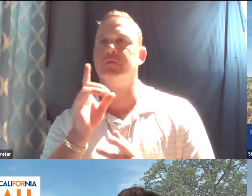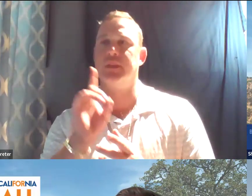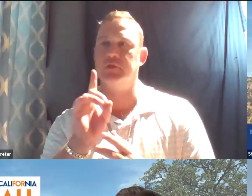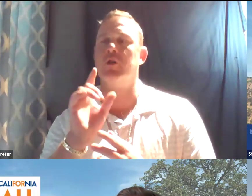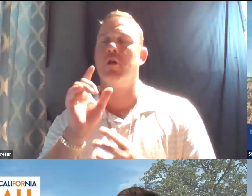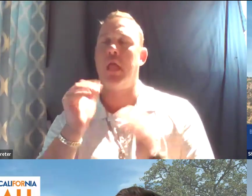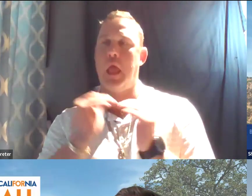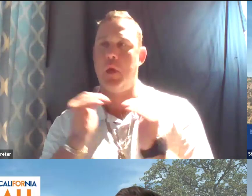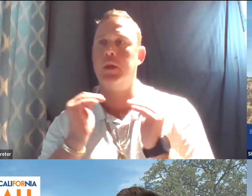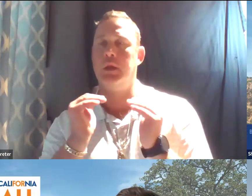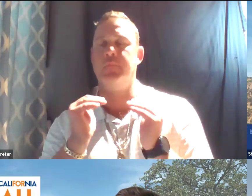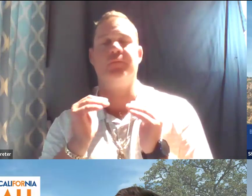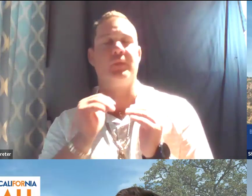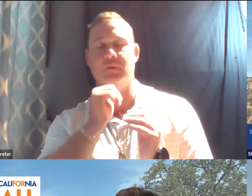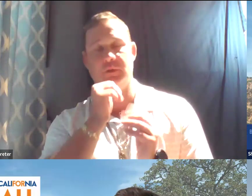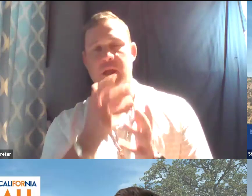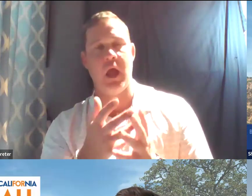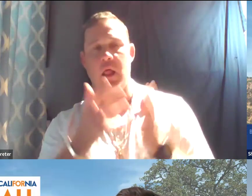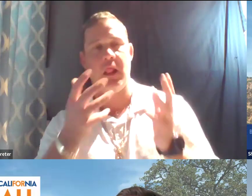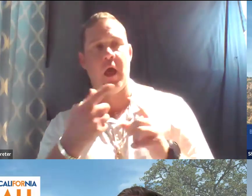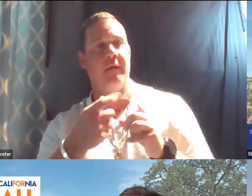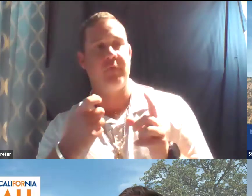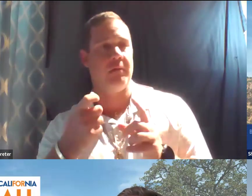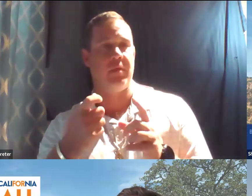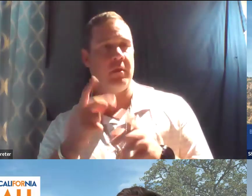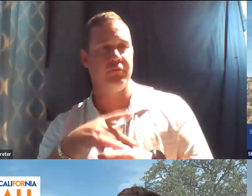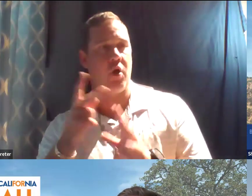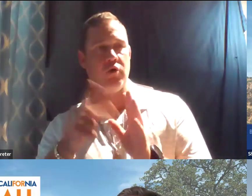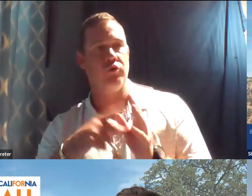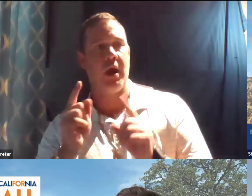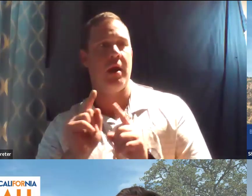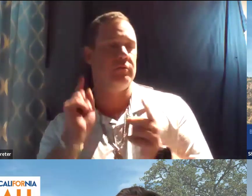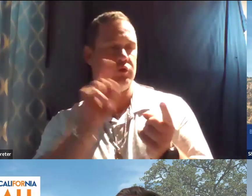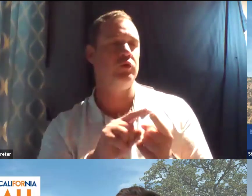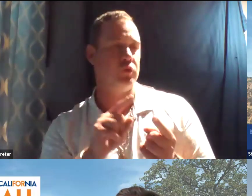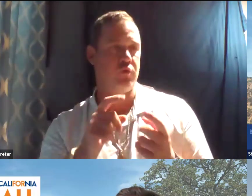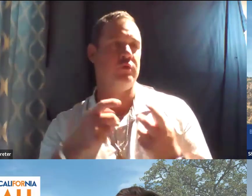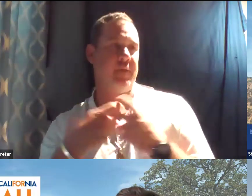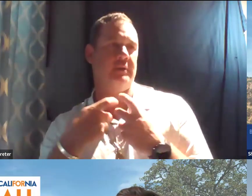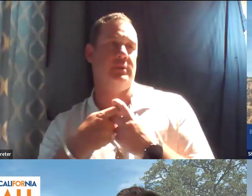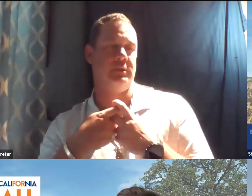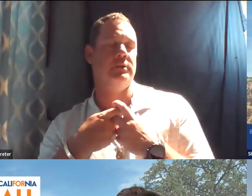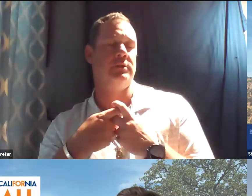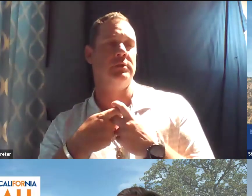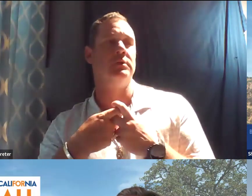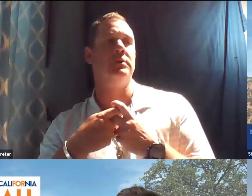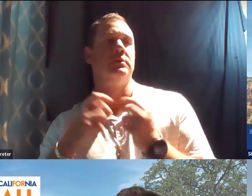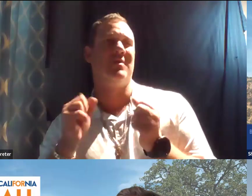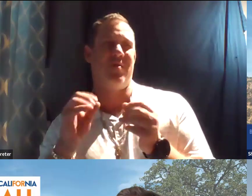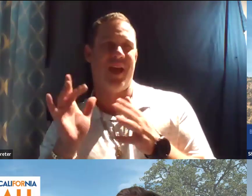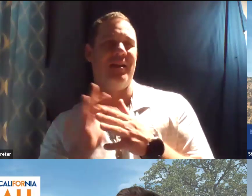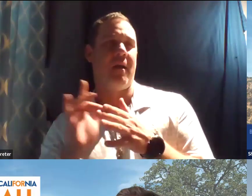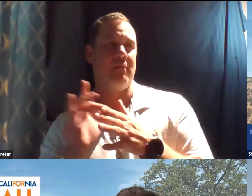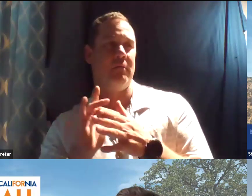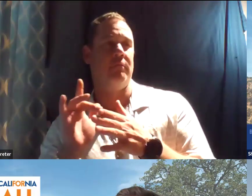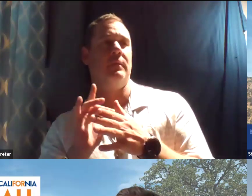Equity Act, that there's not going to be a whole lot from the capacity grant program to go towards devices, and that gap is a